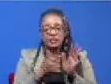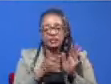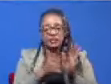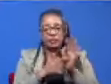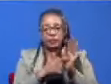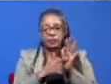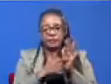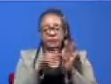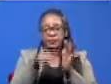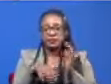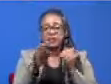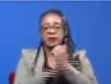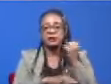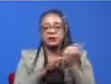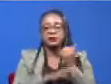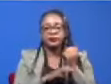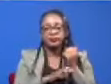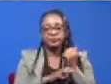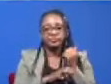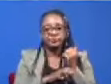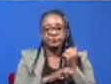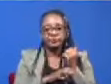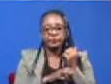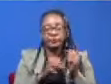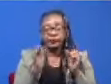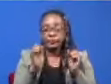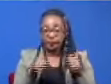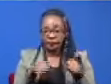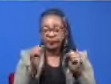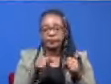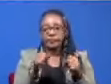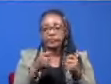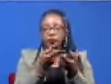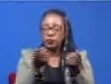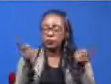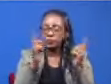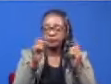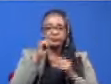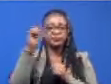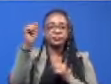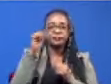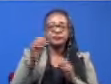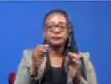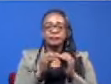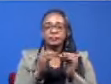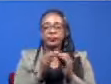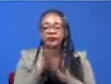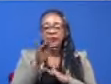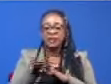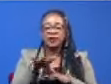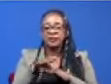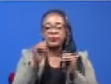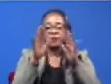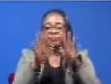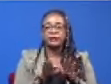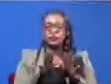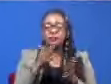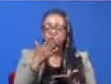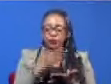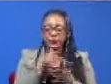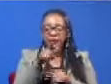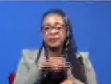unity in this country. Is it possible for all political rallies and early campaigns to be